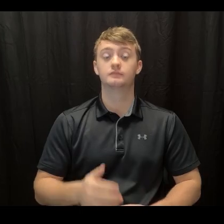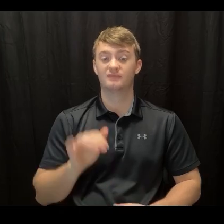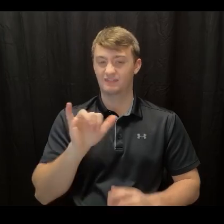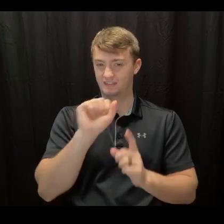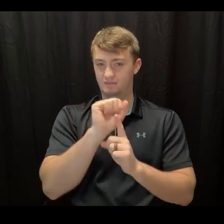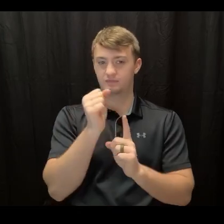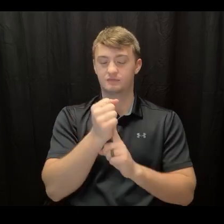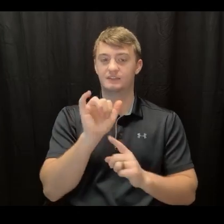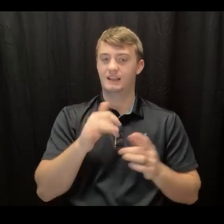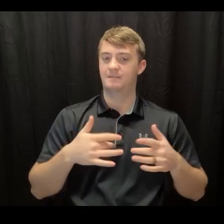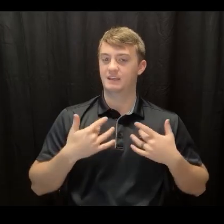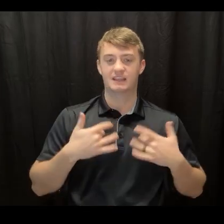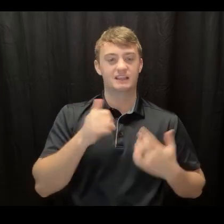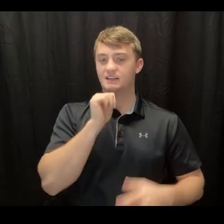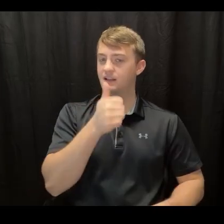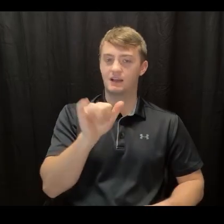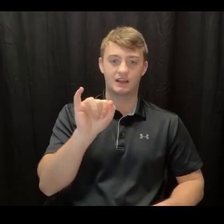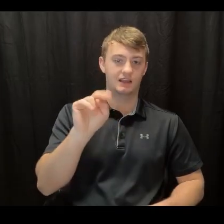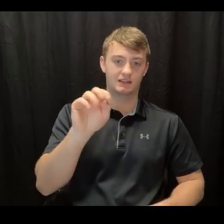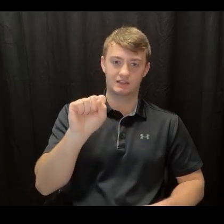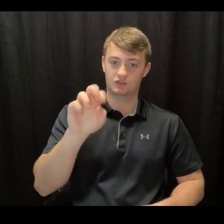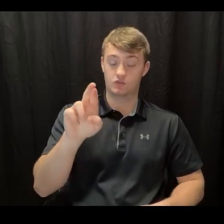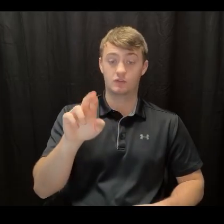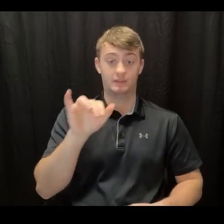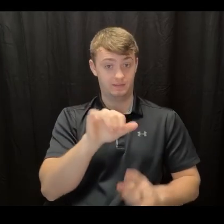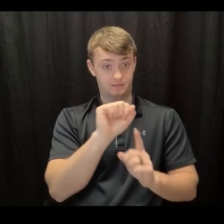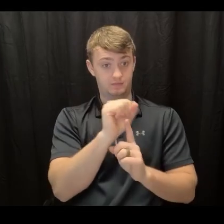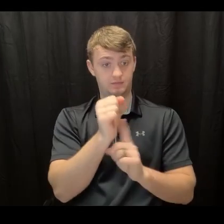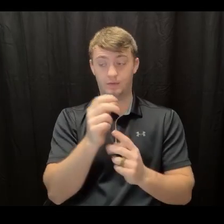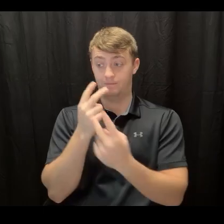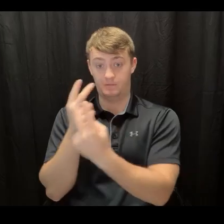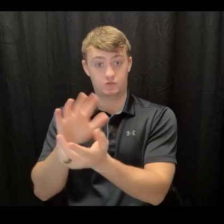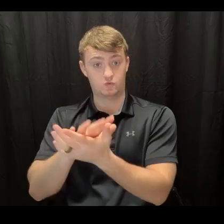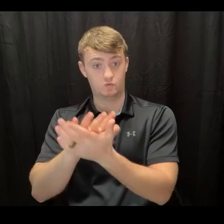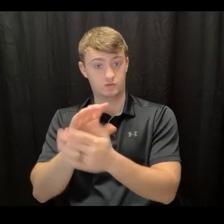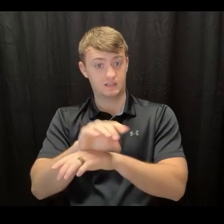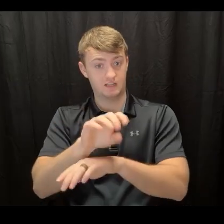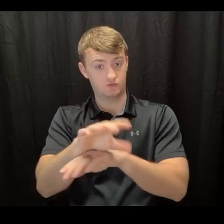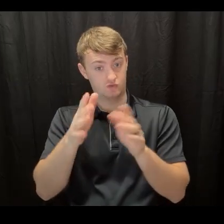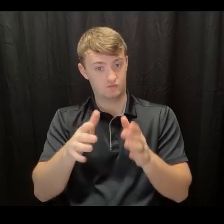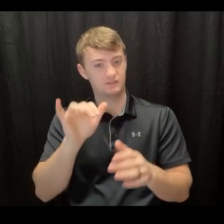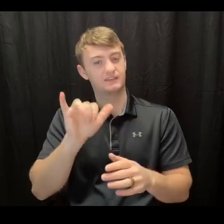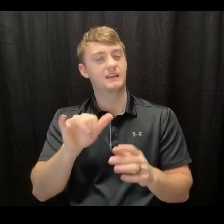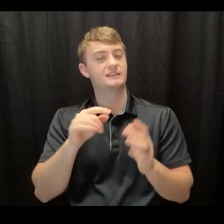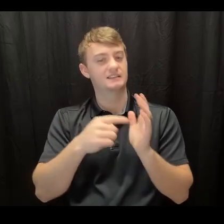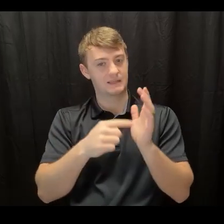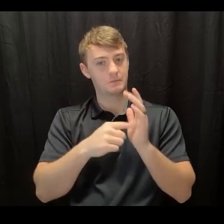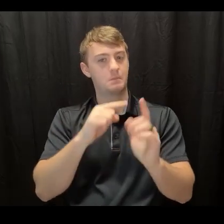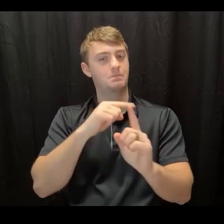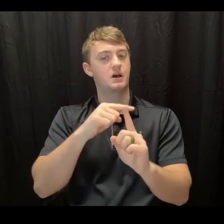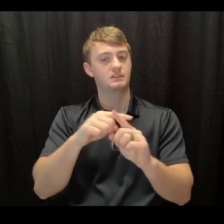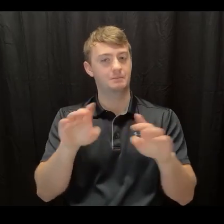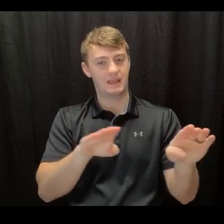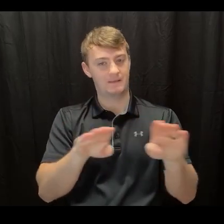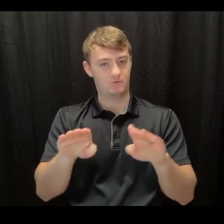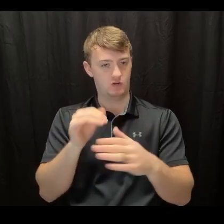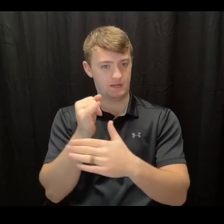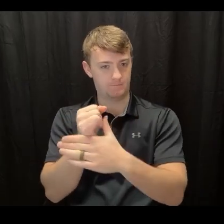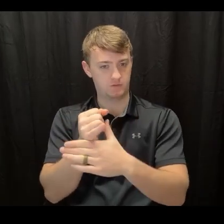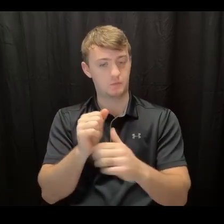In this scenario, the event is not an INSR. In this case, visiting the school counselor is an example of a positive